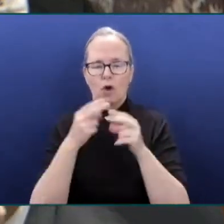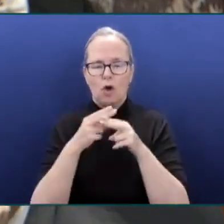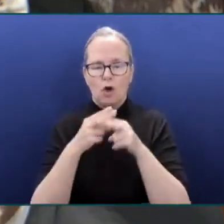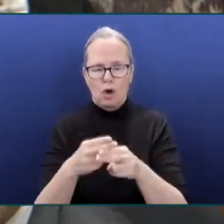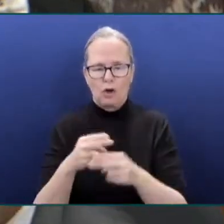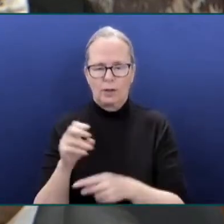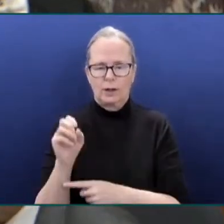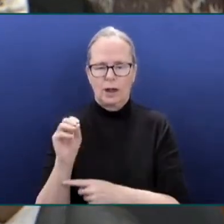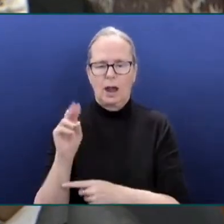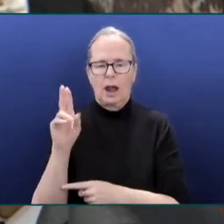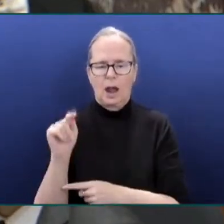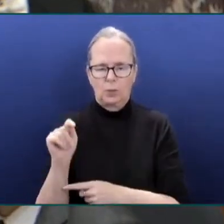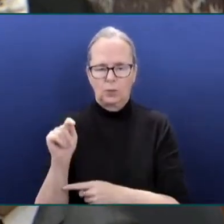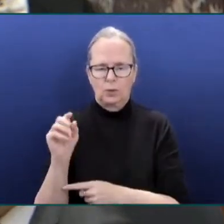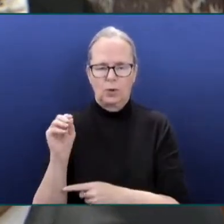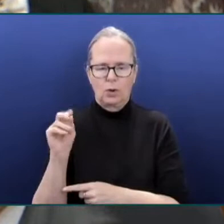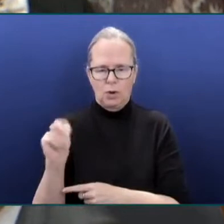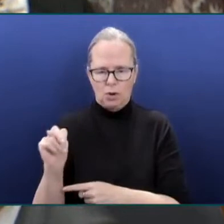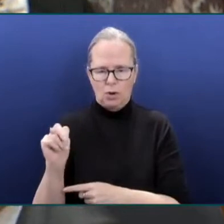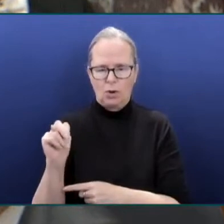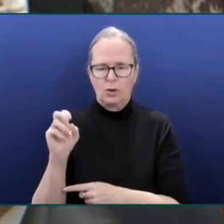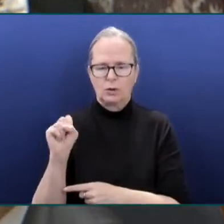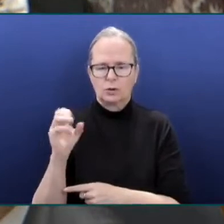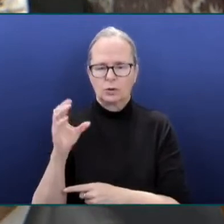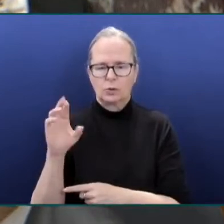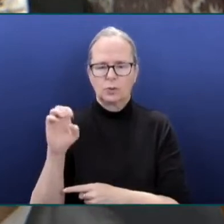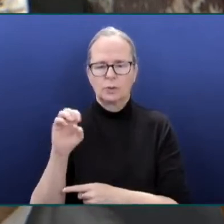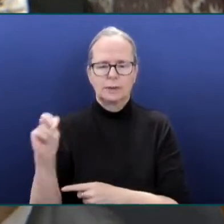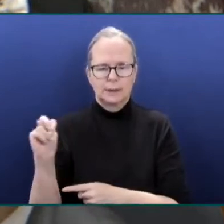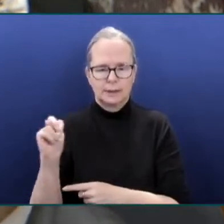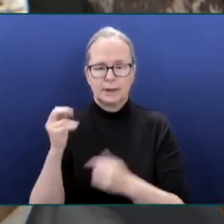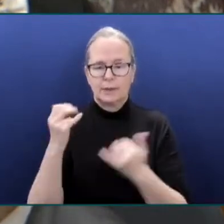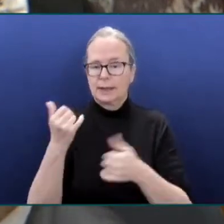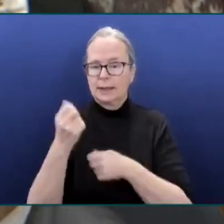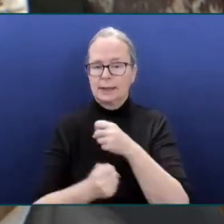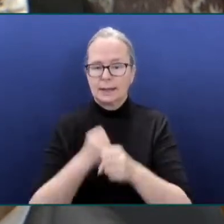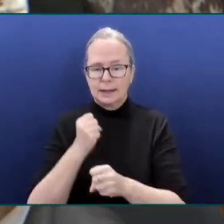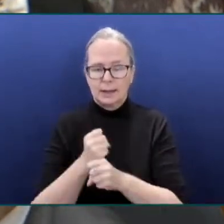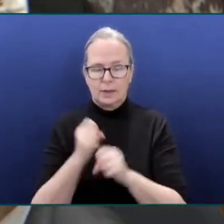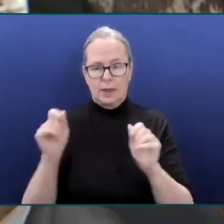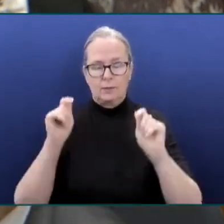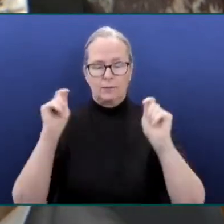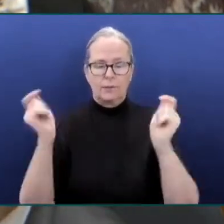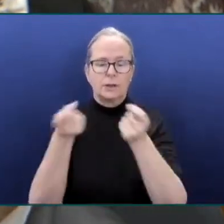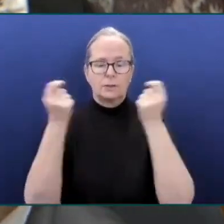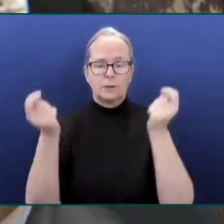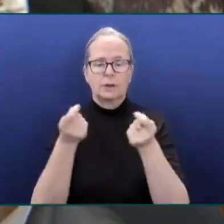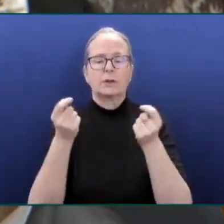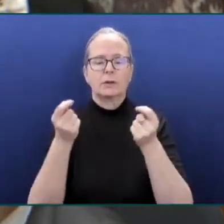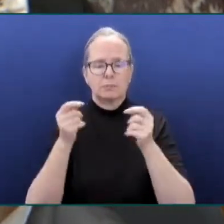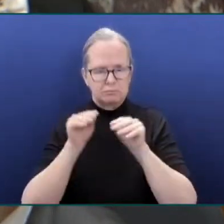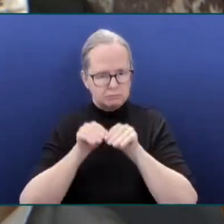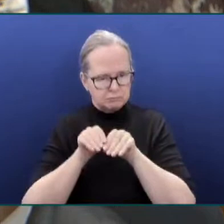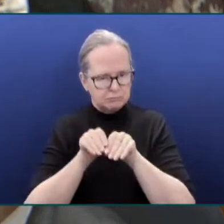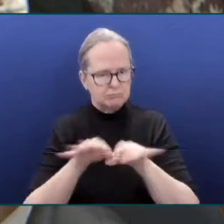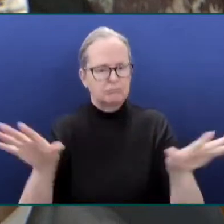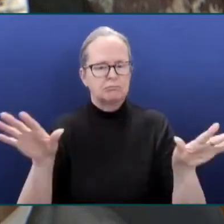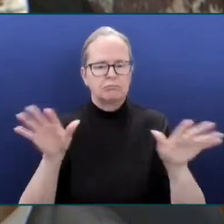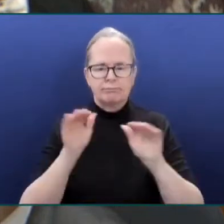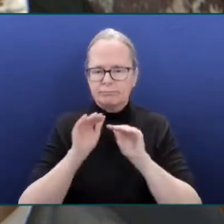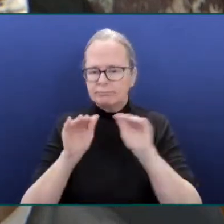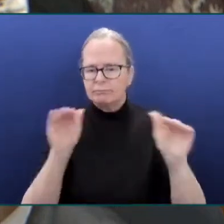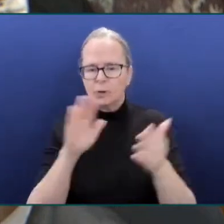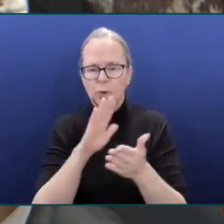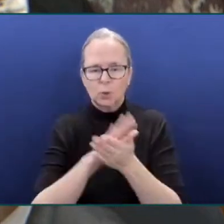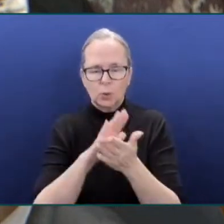program that's really taking off across BC. Brandon was here to join us for the flag raising to celebrate International Transgender Day of Visibility. I